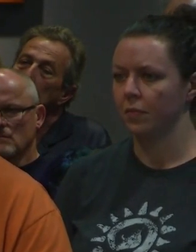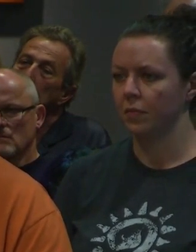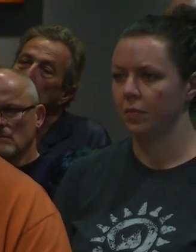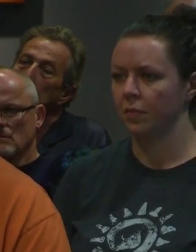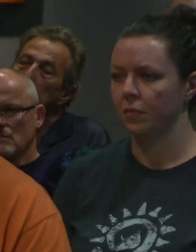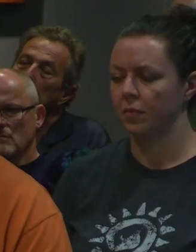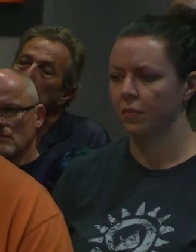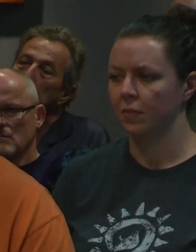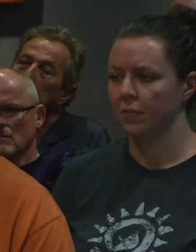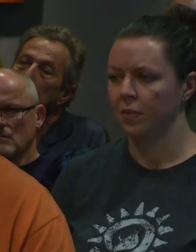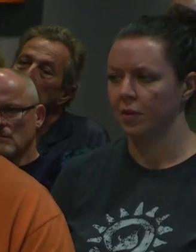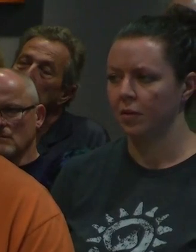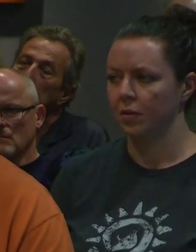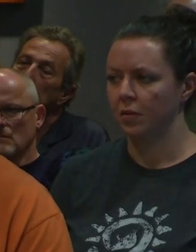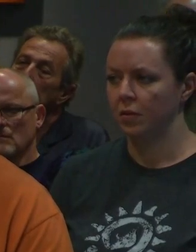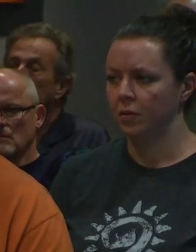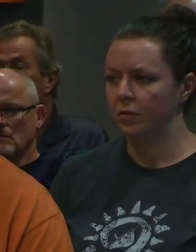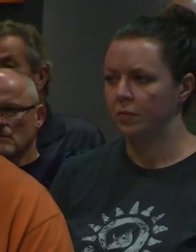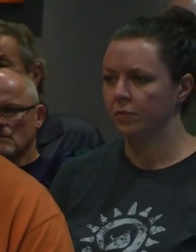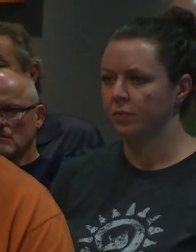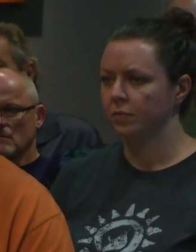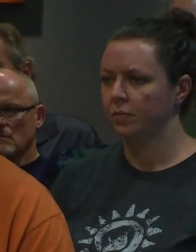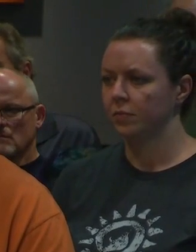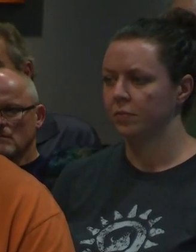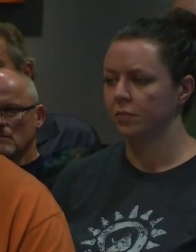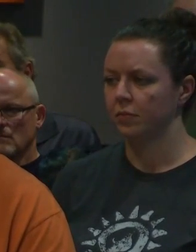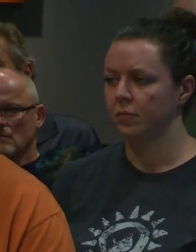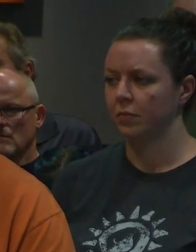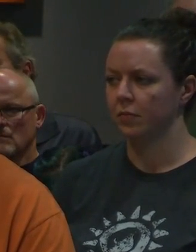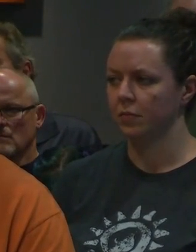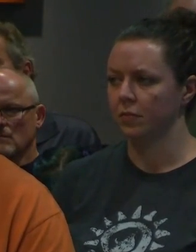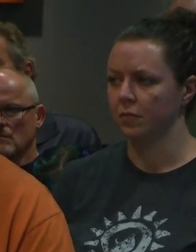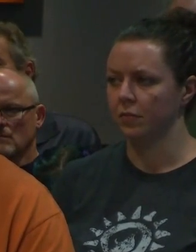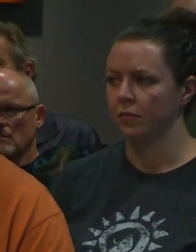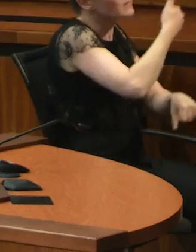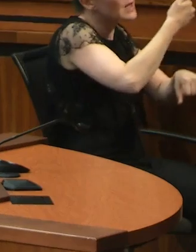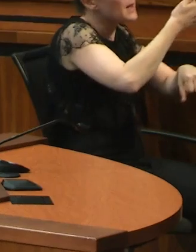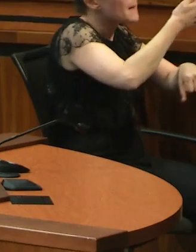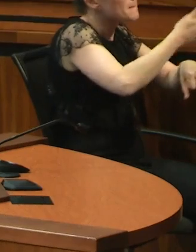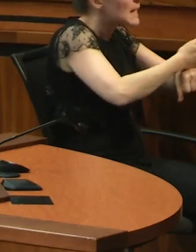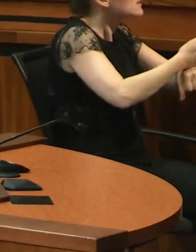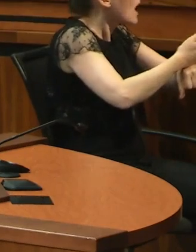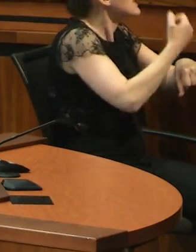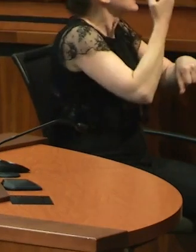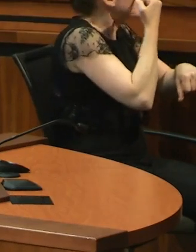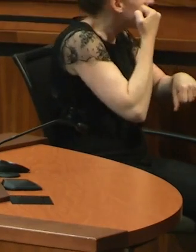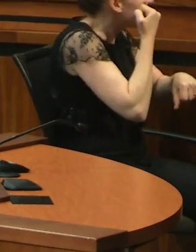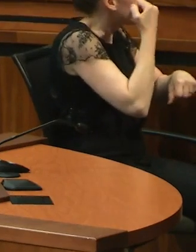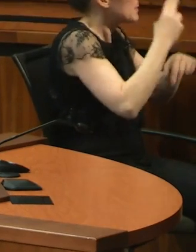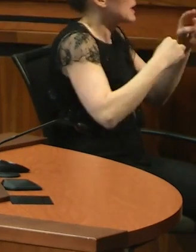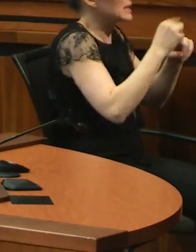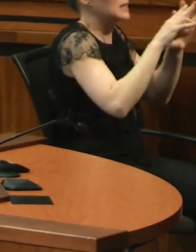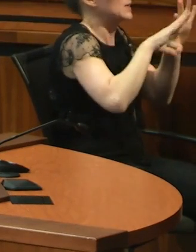a scenario that may never have existed in terms of the entire watershed being wooded. So the